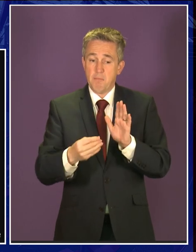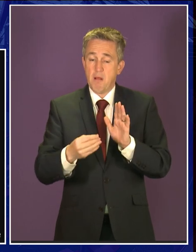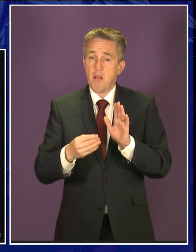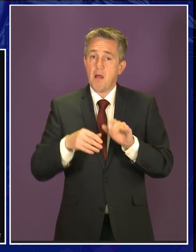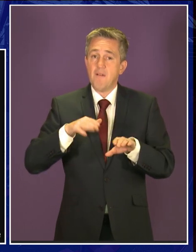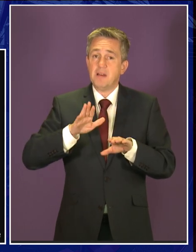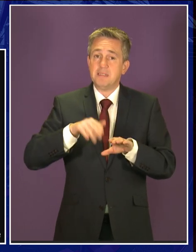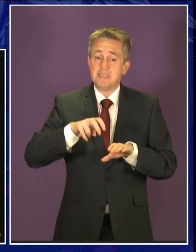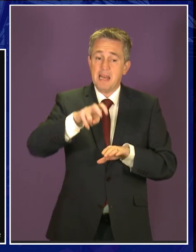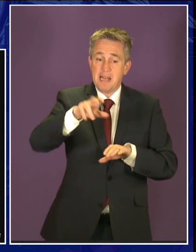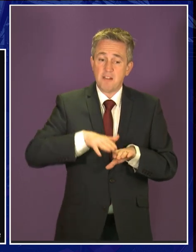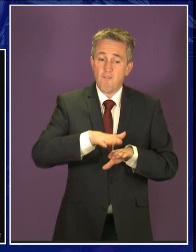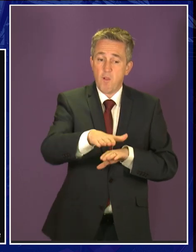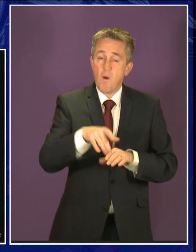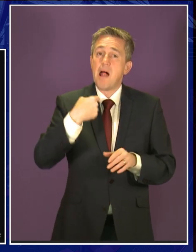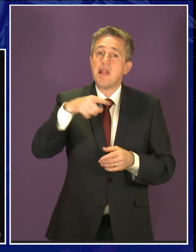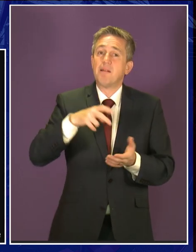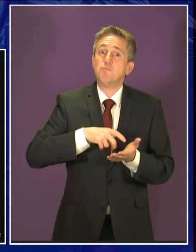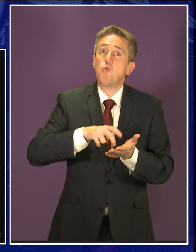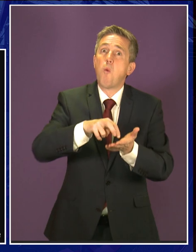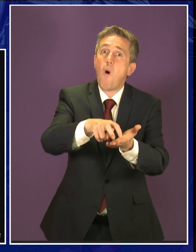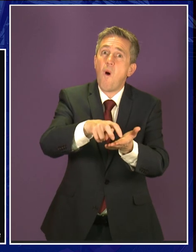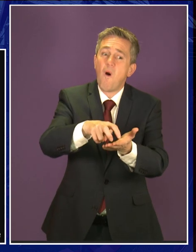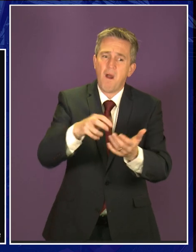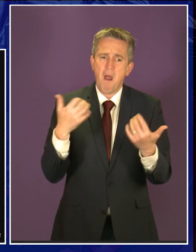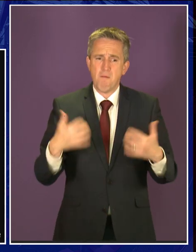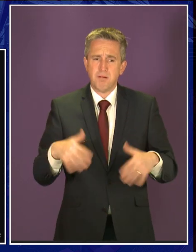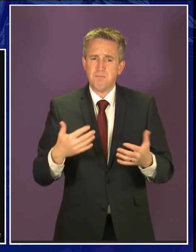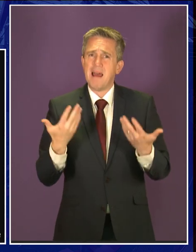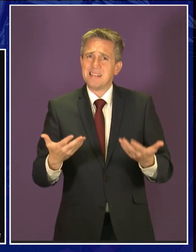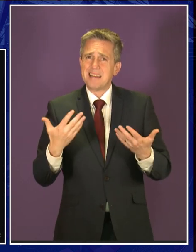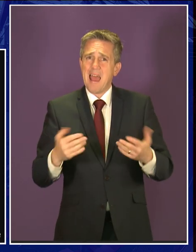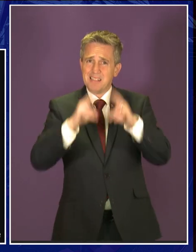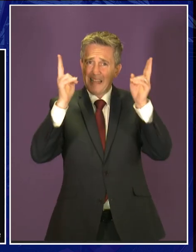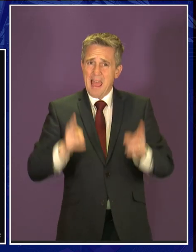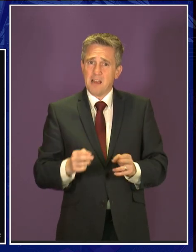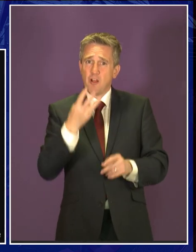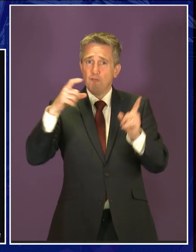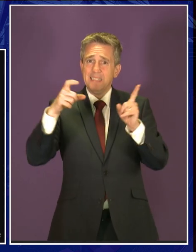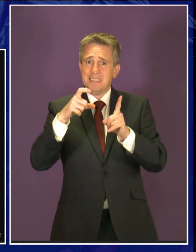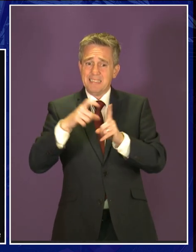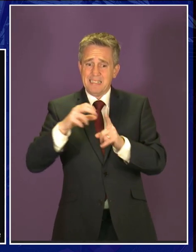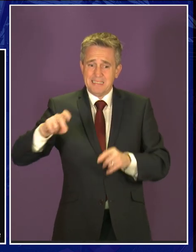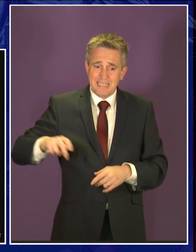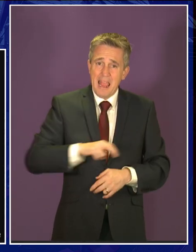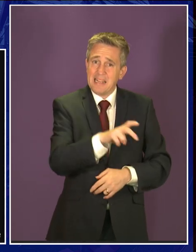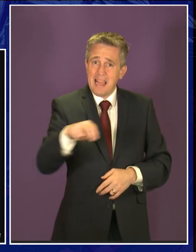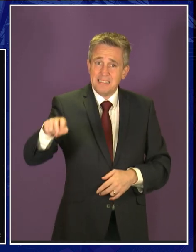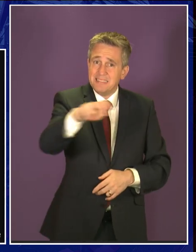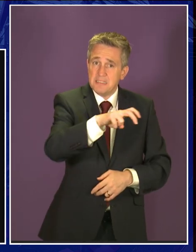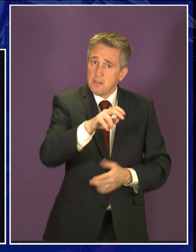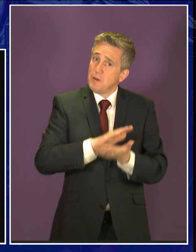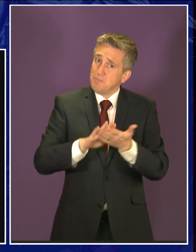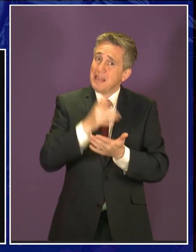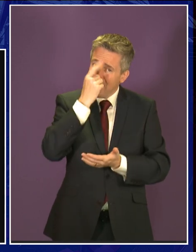staircase on the floor, allowing him to walk. And now she's painted these three-dimensional staircases throughout the